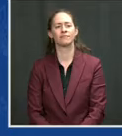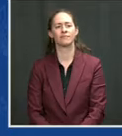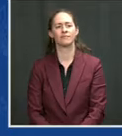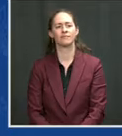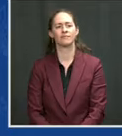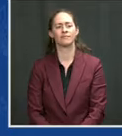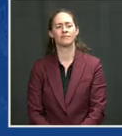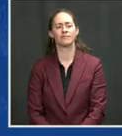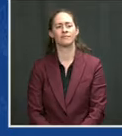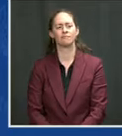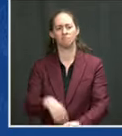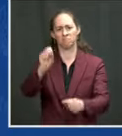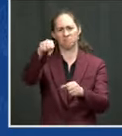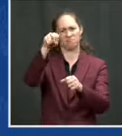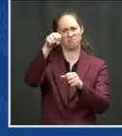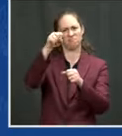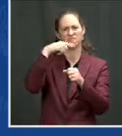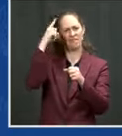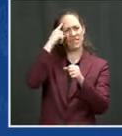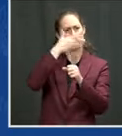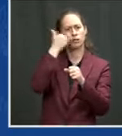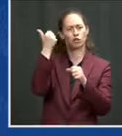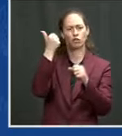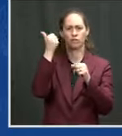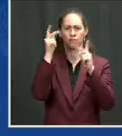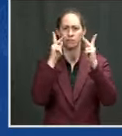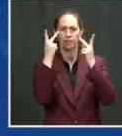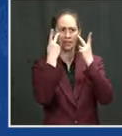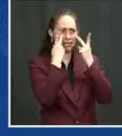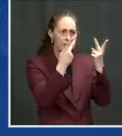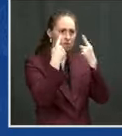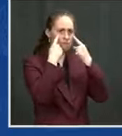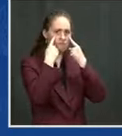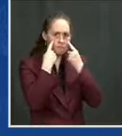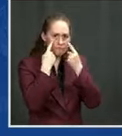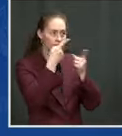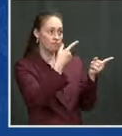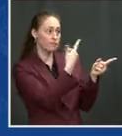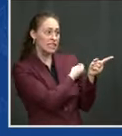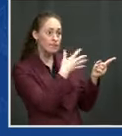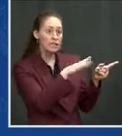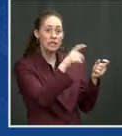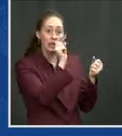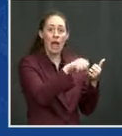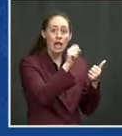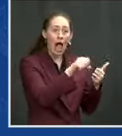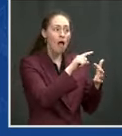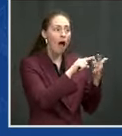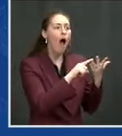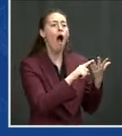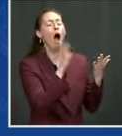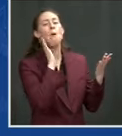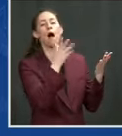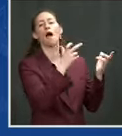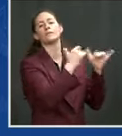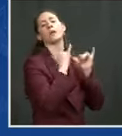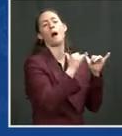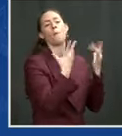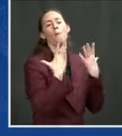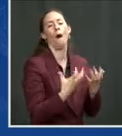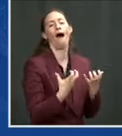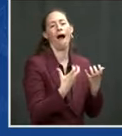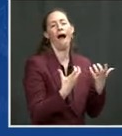you know, as well. And one of the things, Tim,